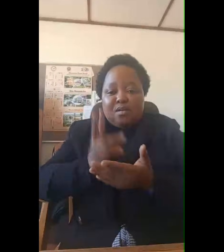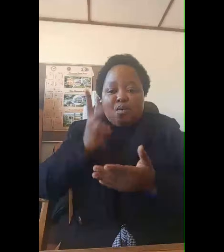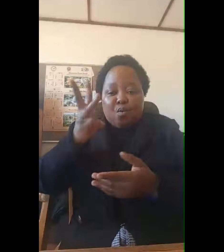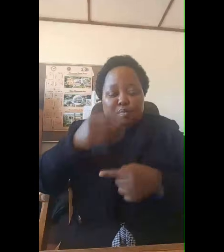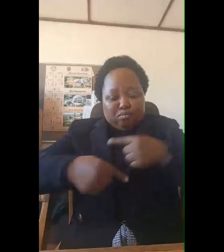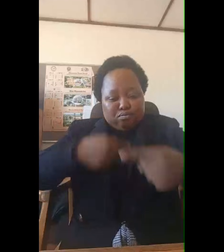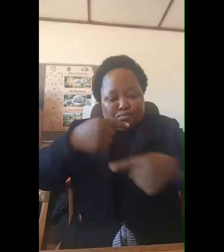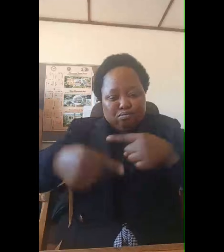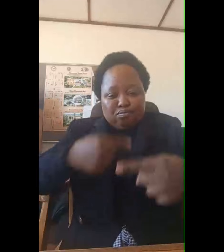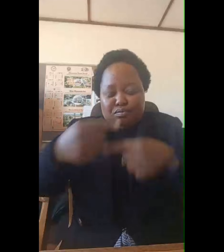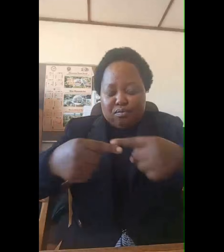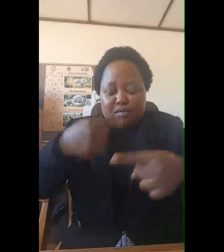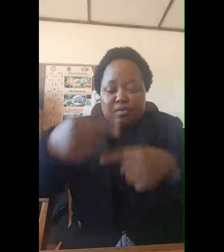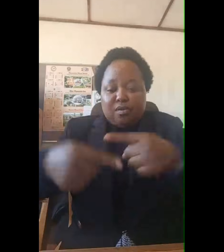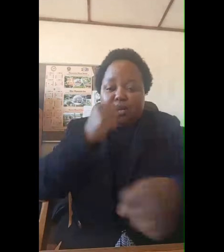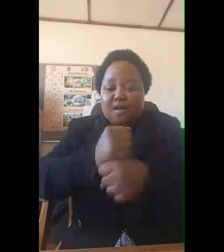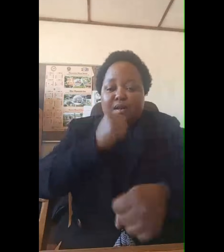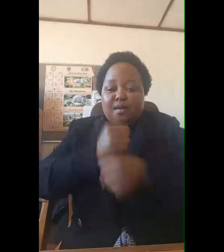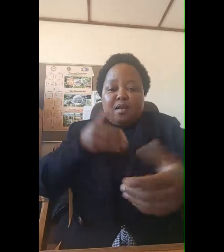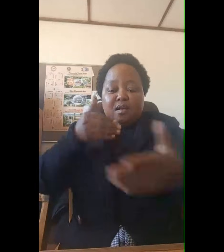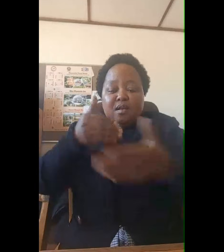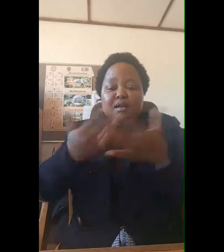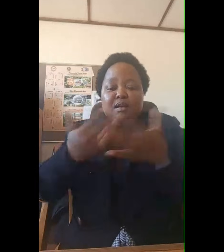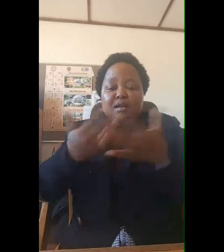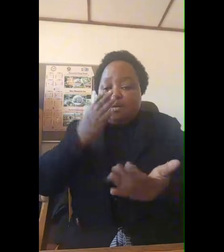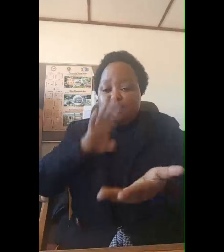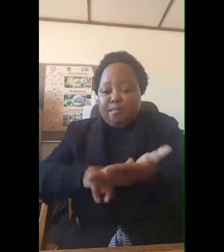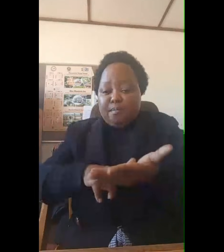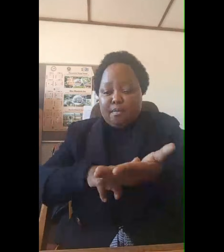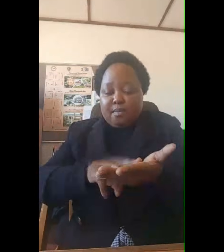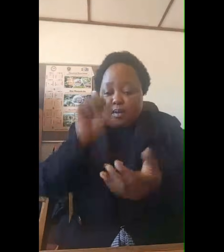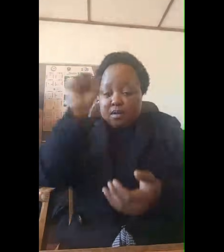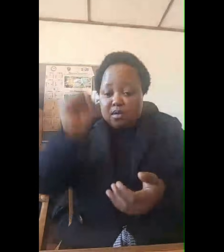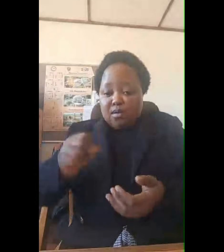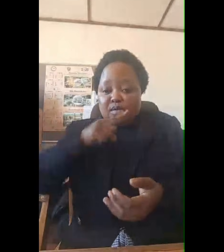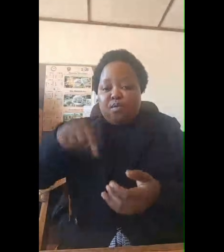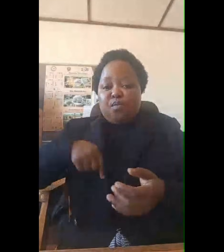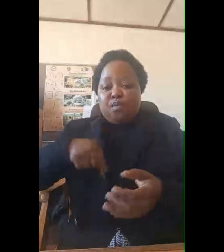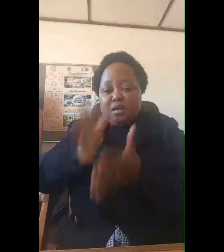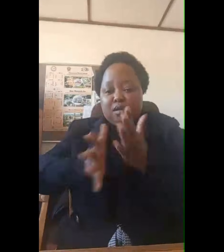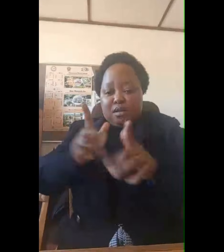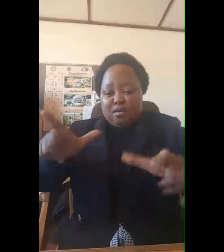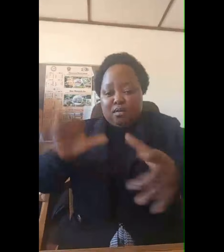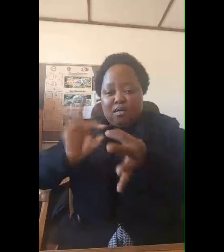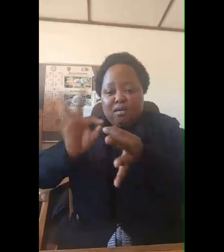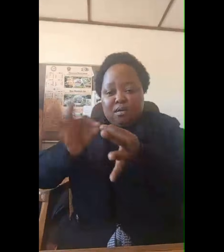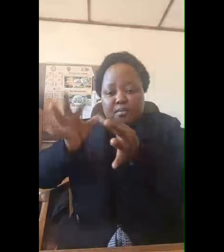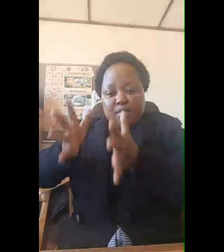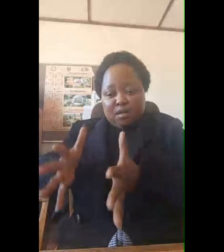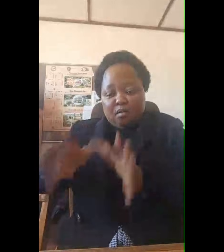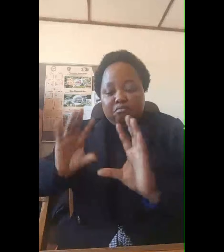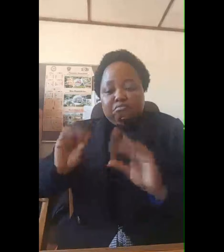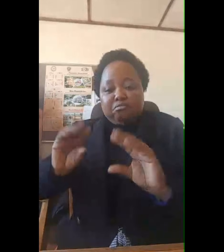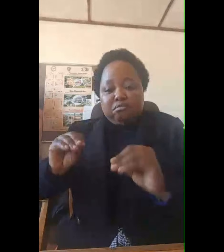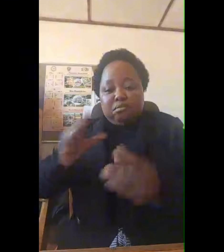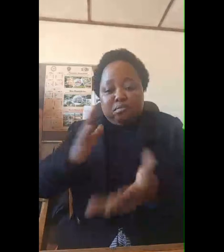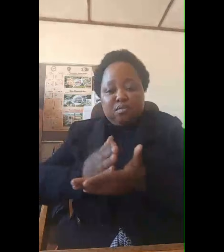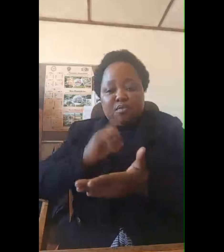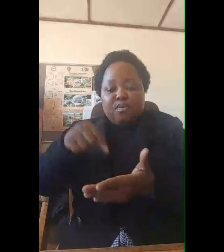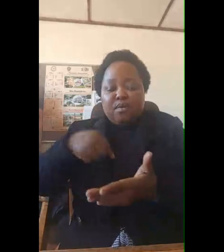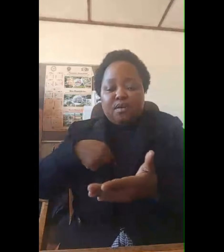are going. We have Memal Sawana, who is our sign language interpreter. We had a technical glitch,